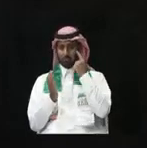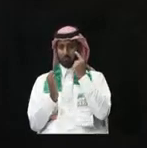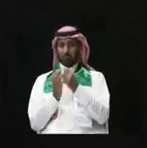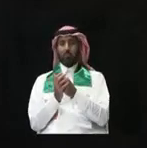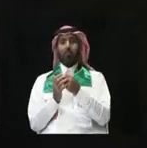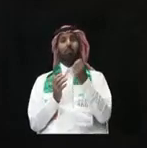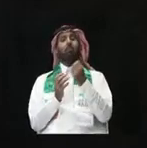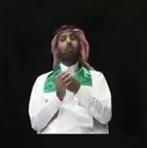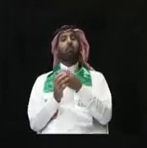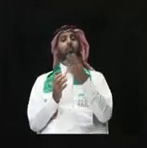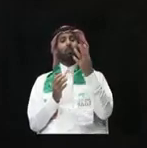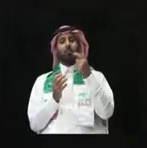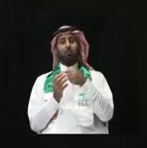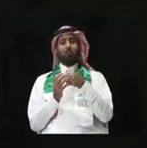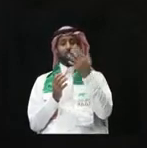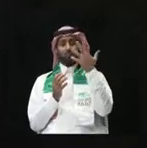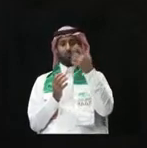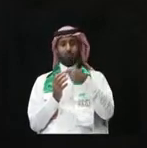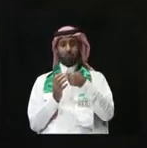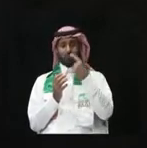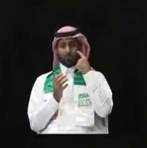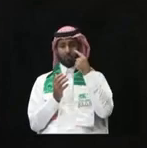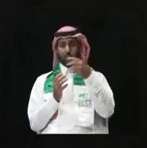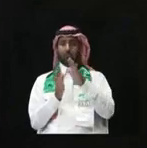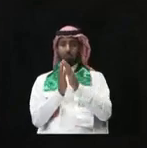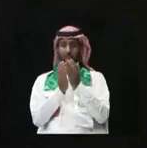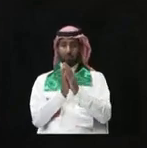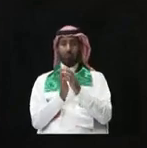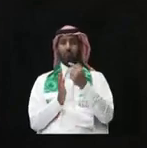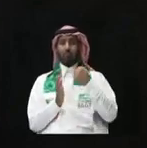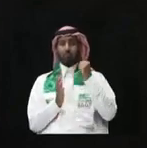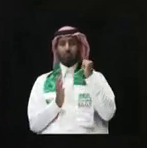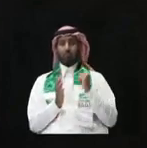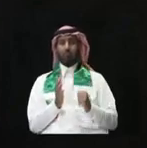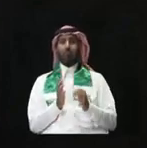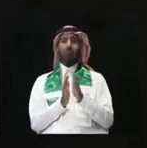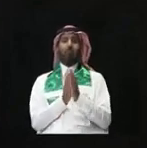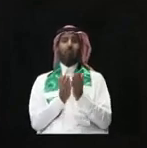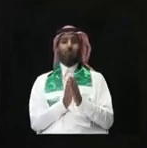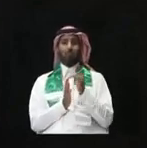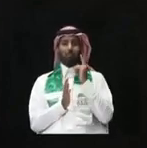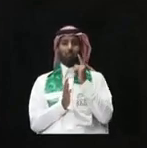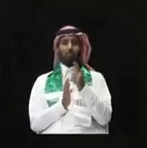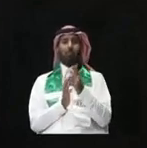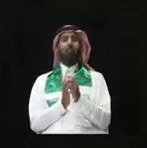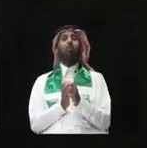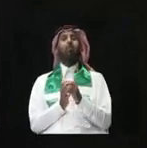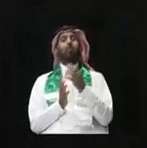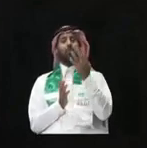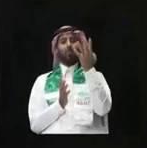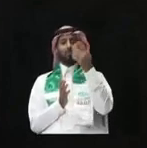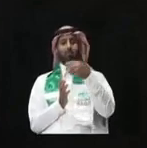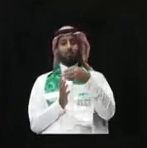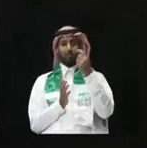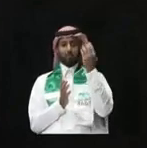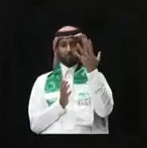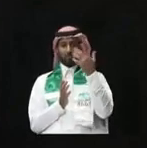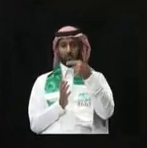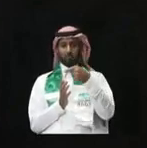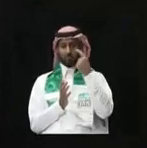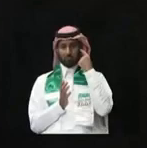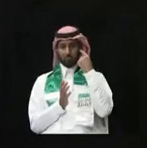page 14 and 15 in your student books. In your student books, page 14 and